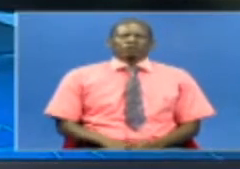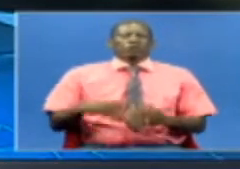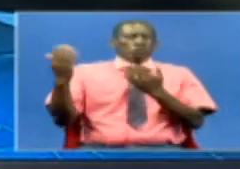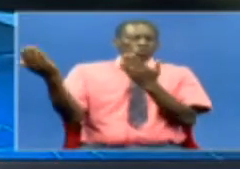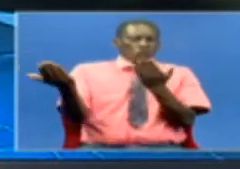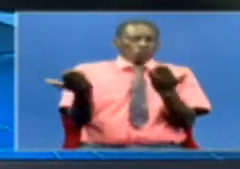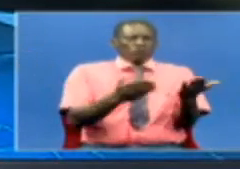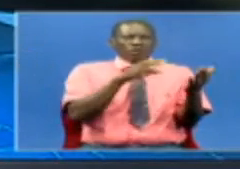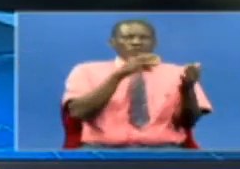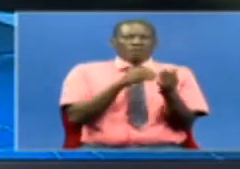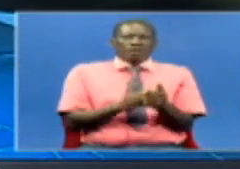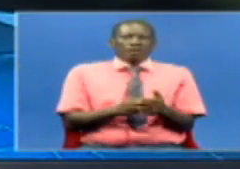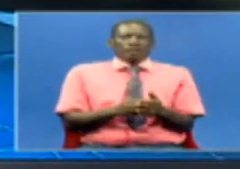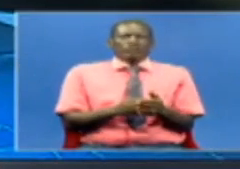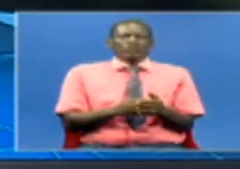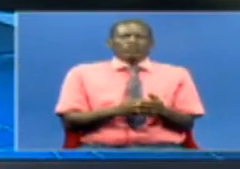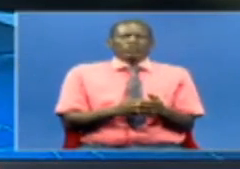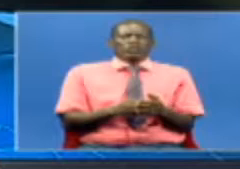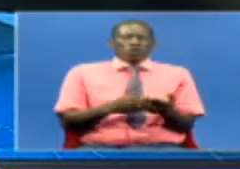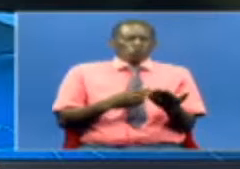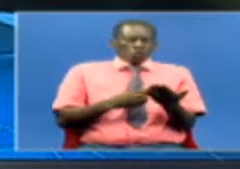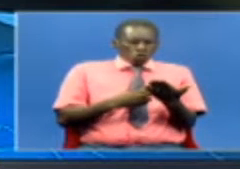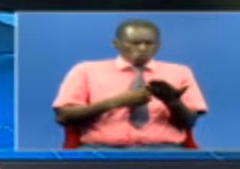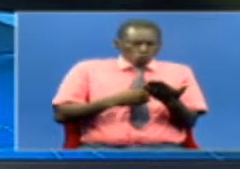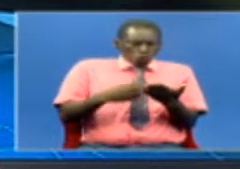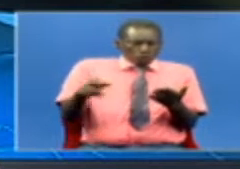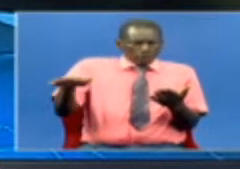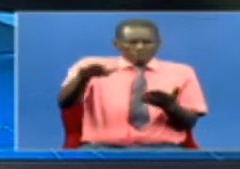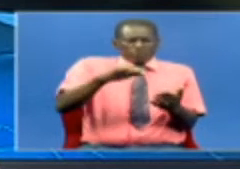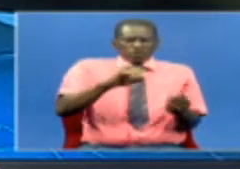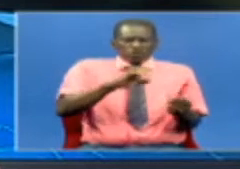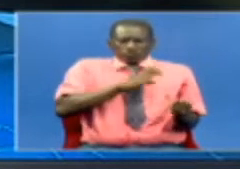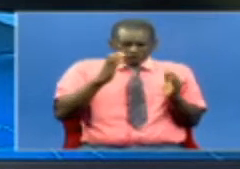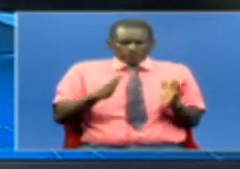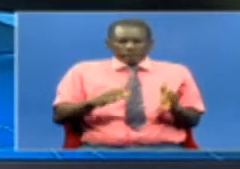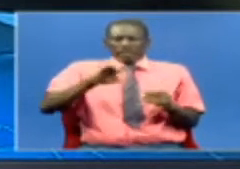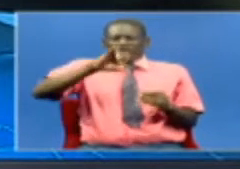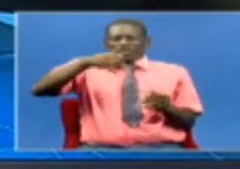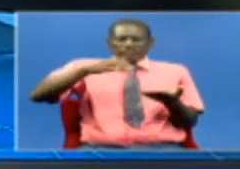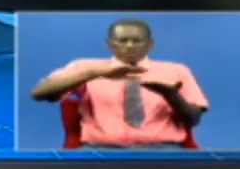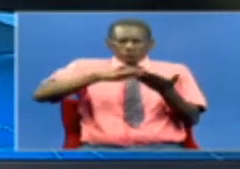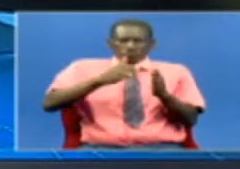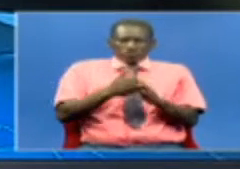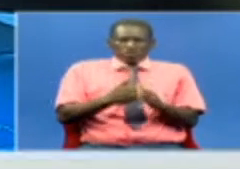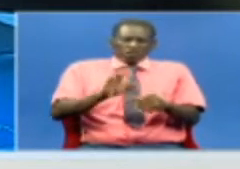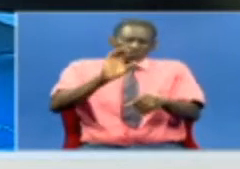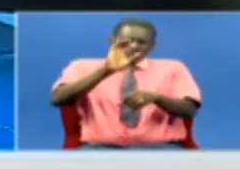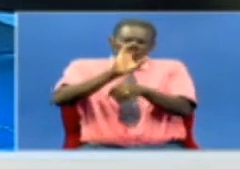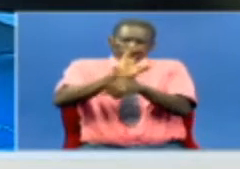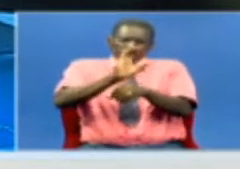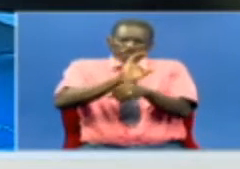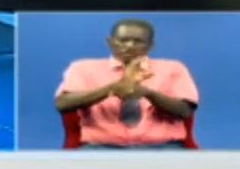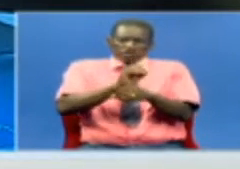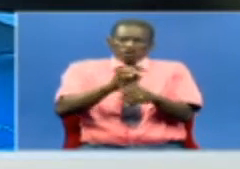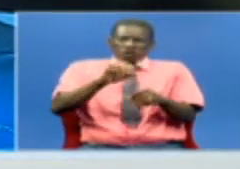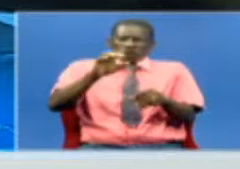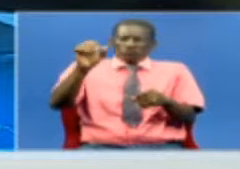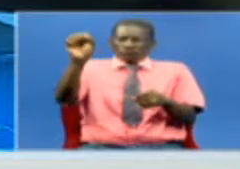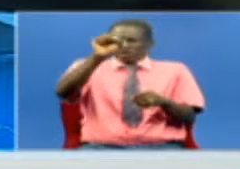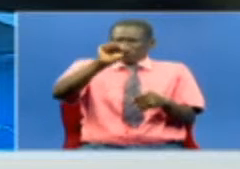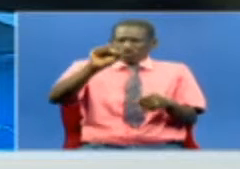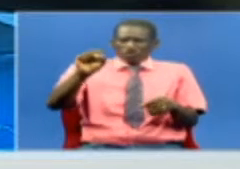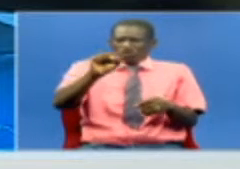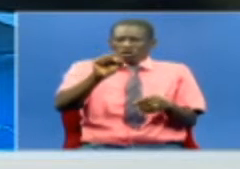Welcome back. One of the holiest of places for Christians in Jerusalem is the Church of Sepulchre. It has